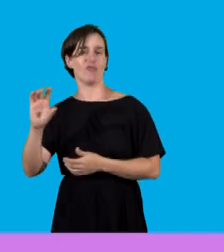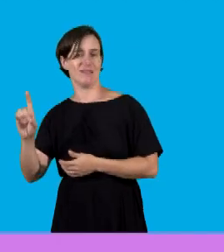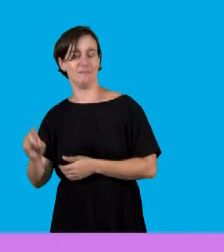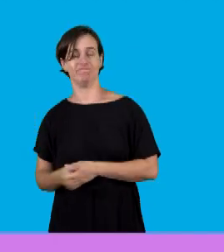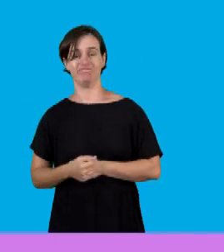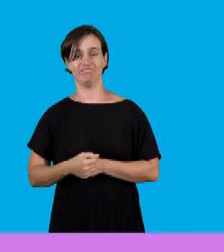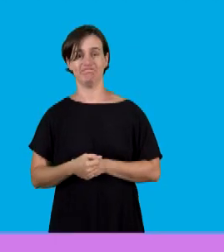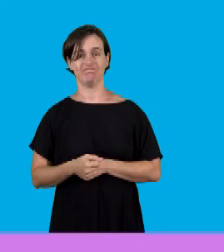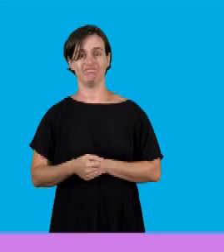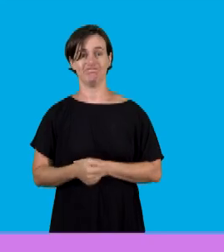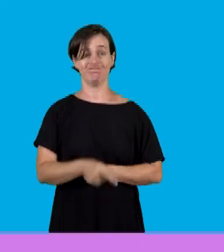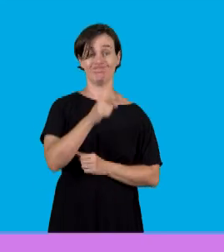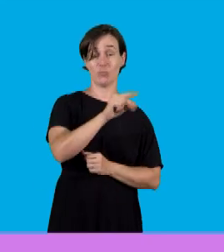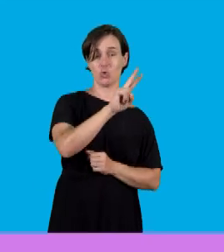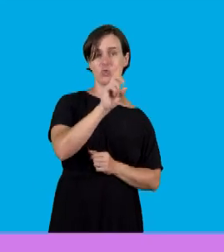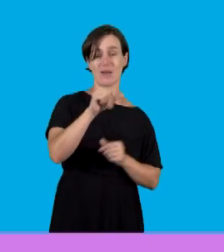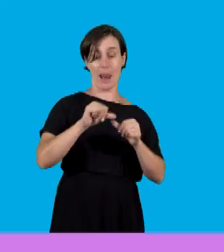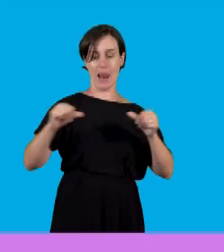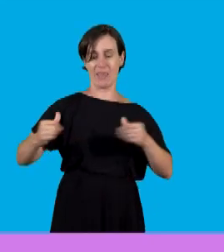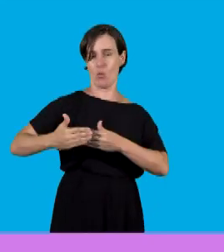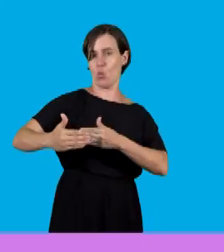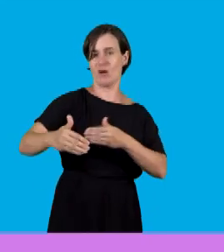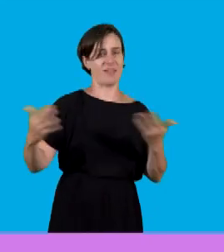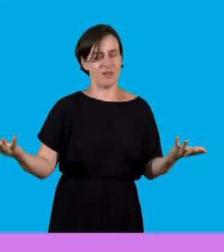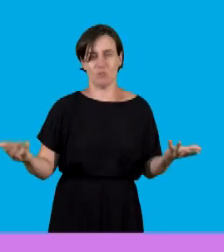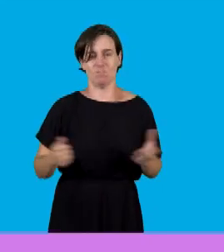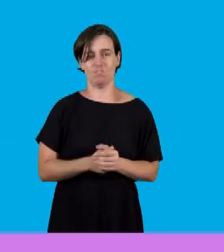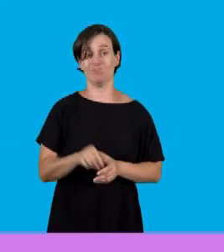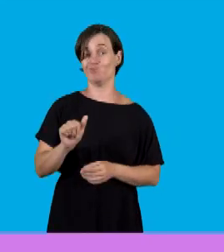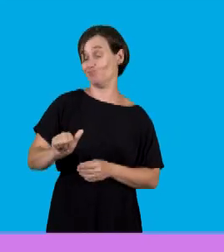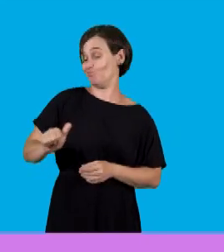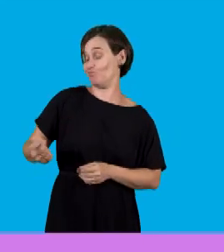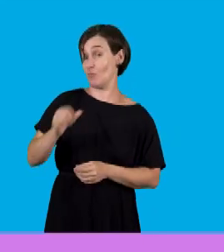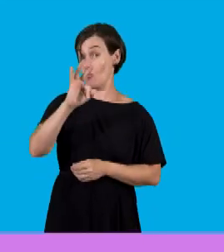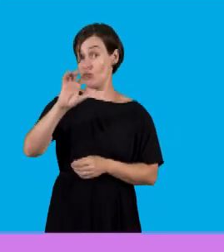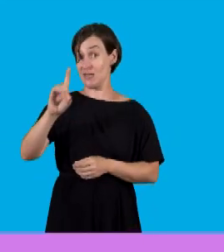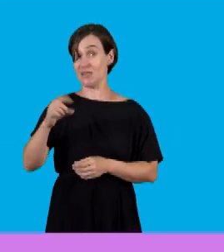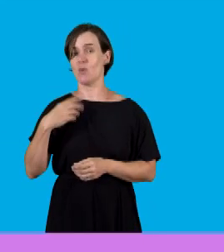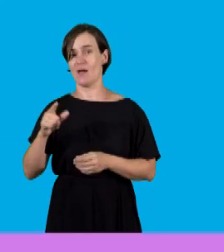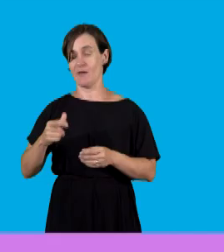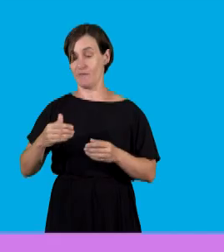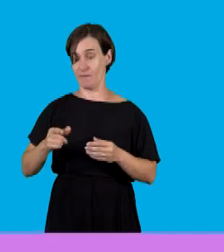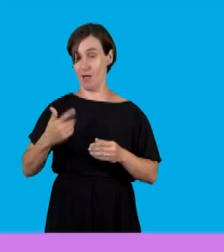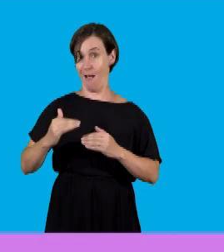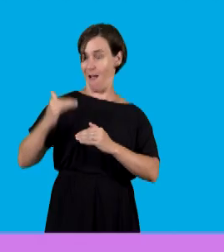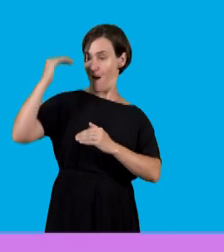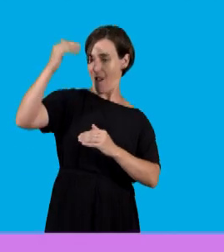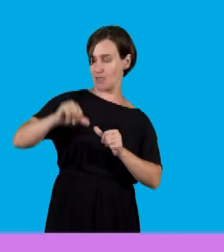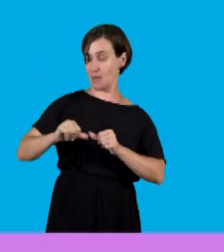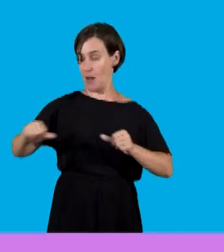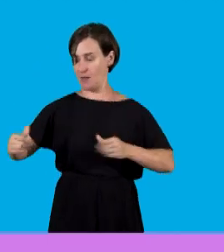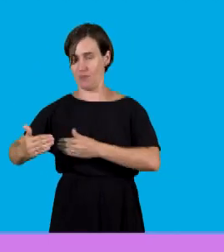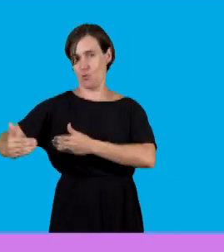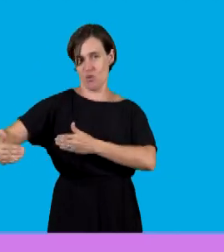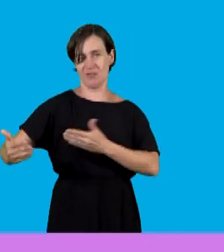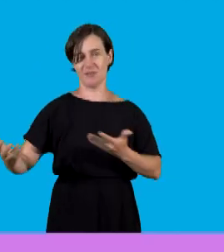figures. In a two-dimensional figure, we'll only have the length and the width or breadth. And then in a three-dimensional figure, we'll have the height,